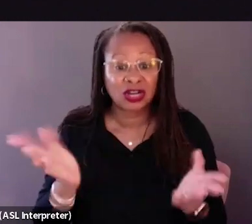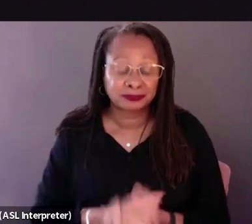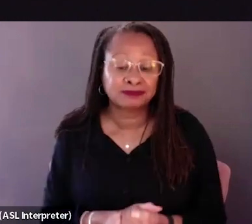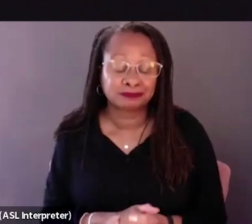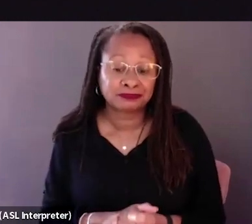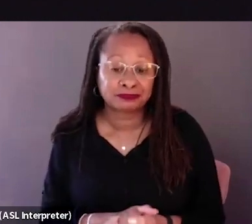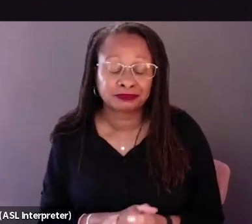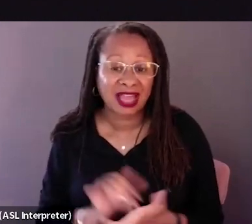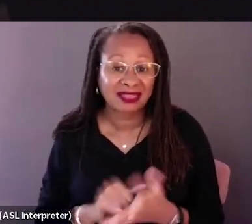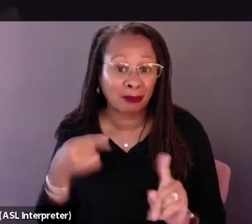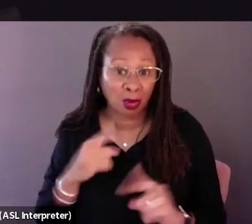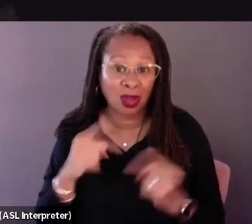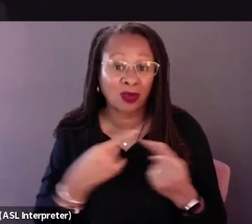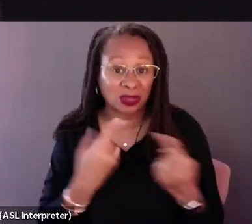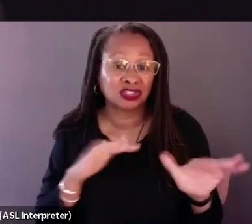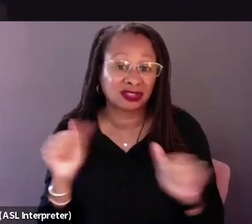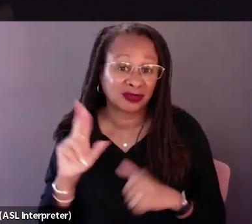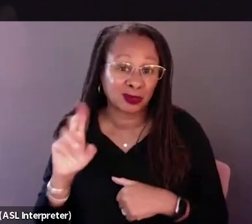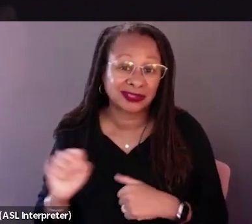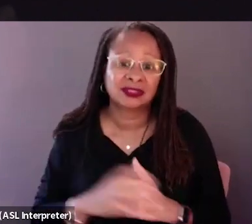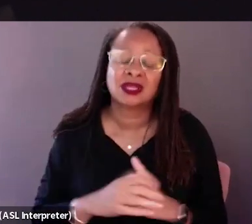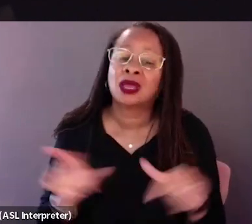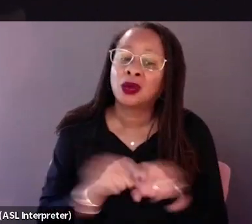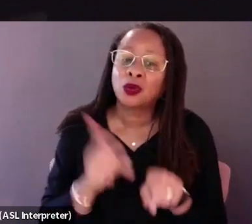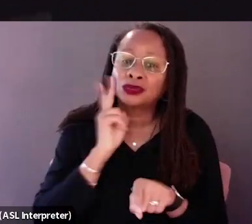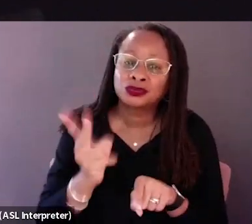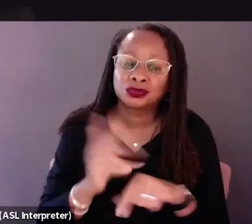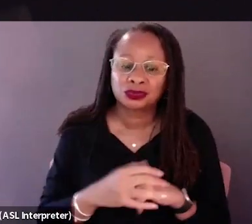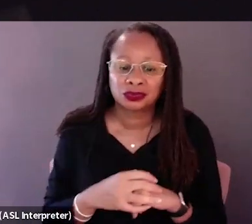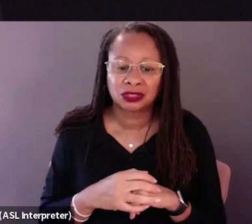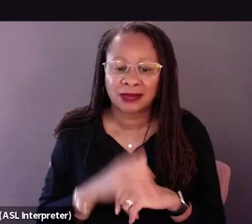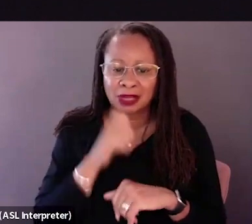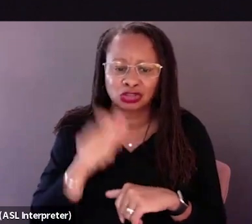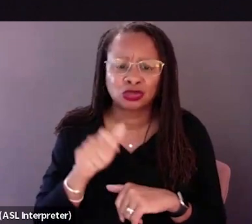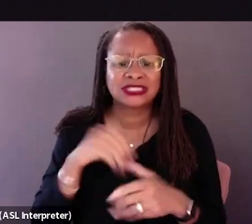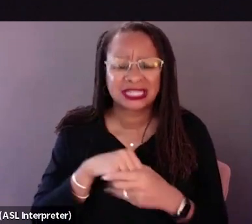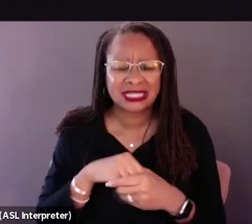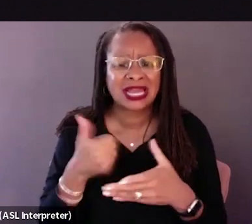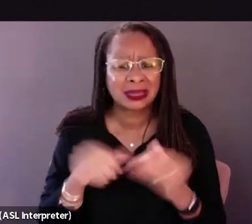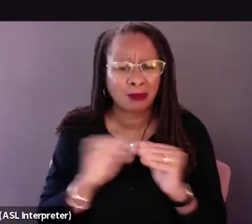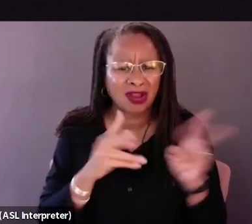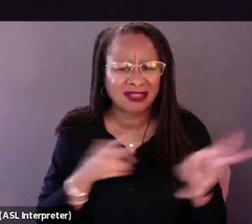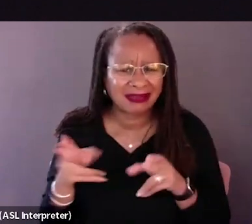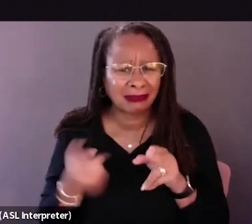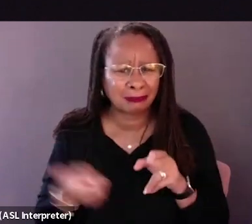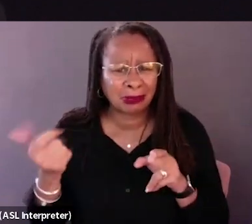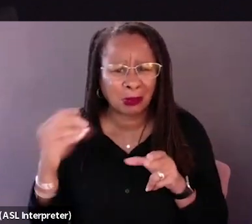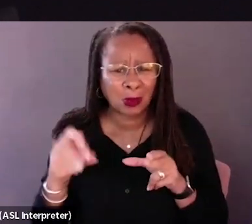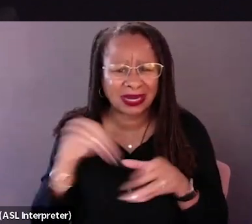career. And you also see like I'm not even sure if this is in anymore, but you know, she